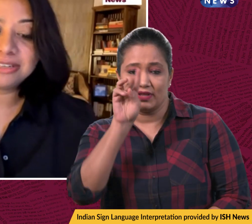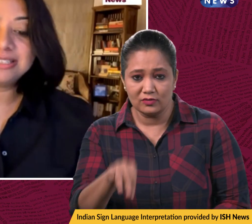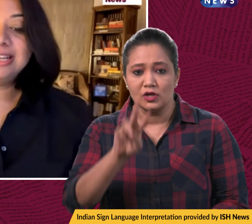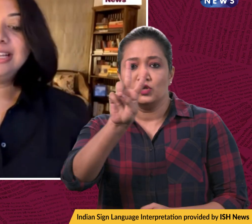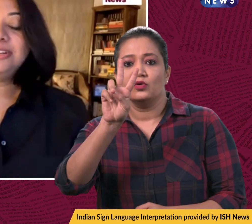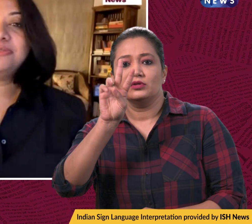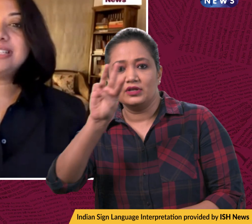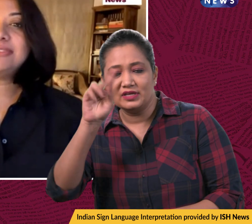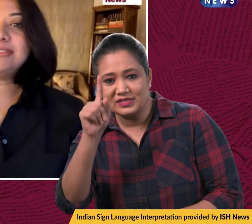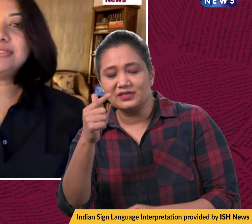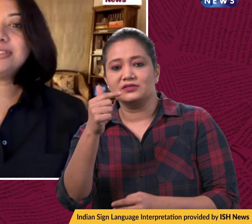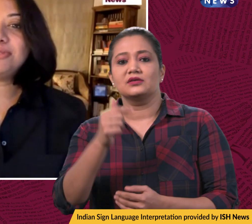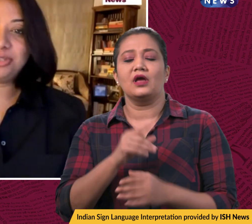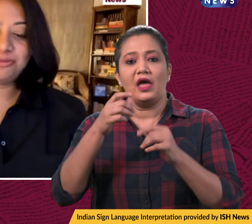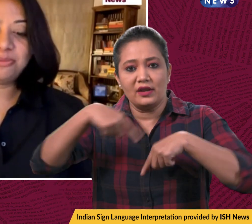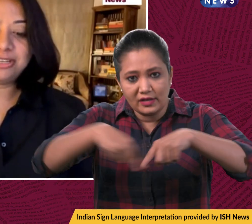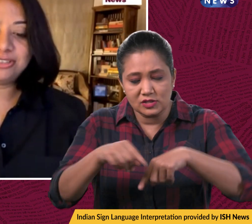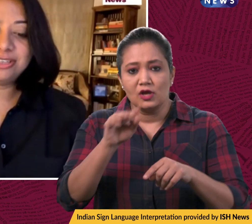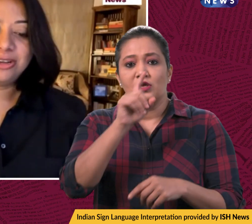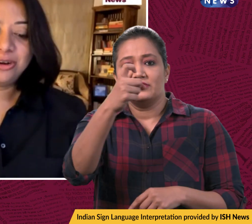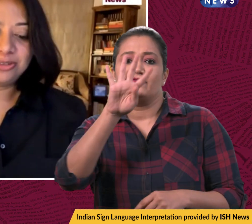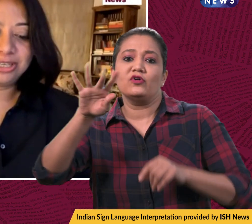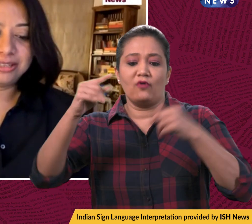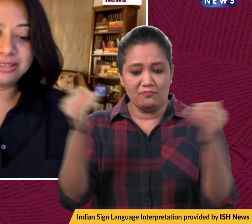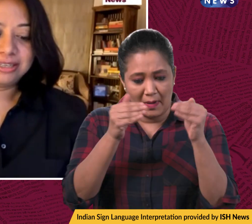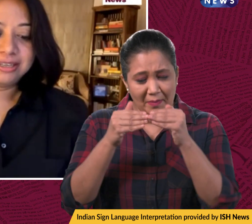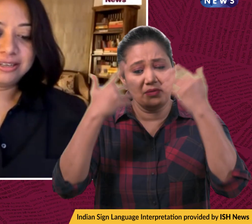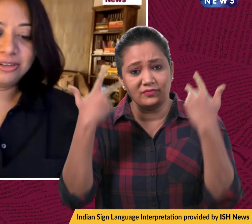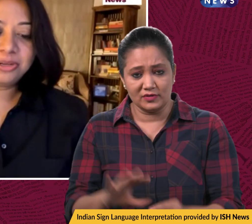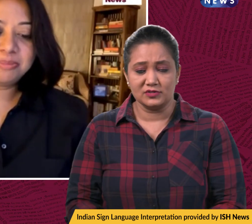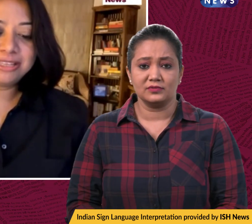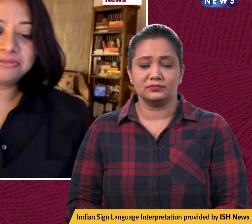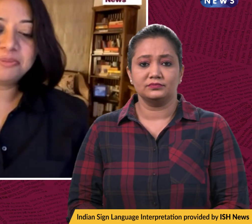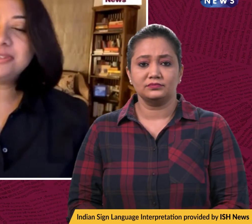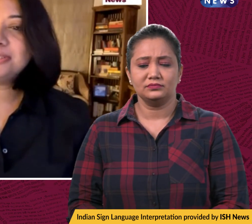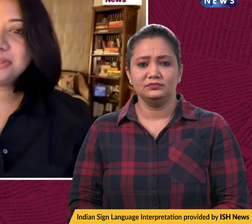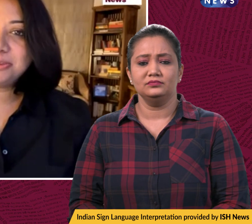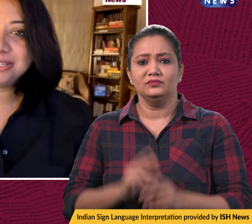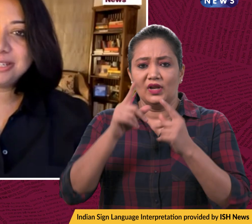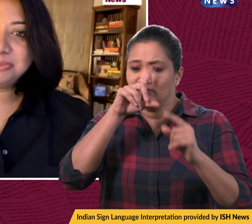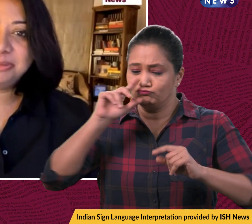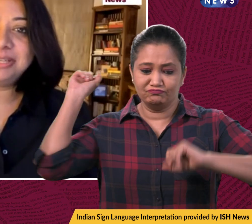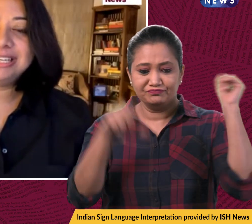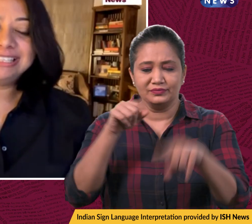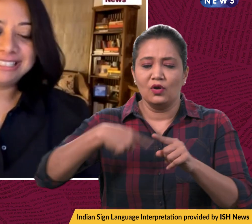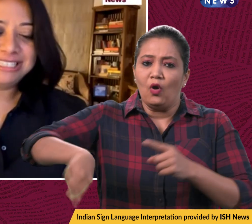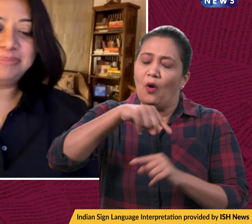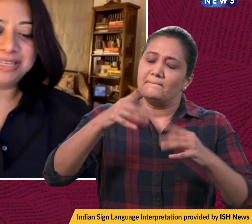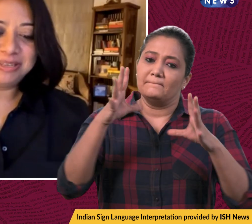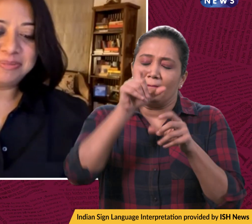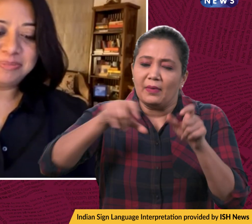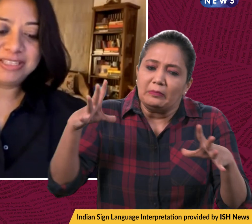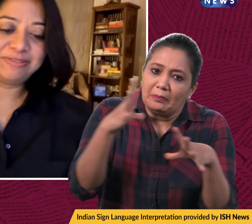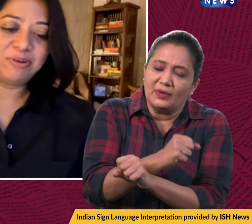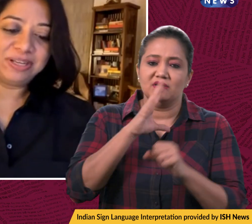31,236 runs in over 744 matches altogether. Going by the responses on Twitter, he will be